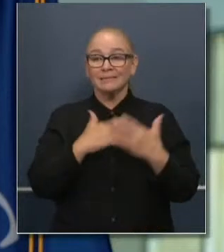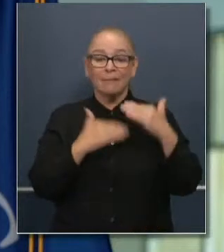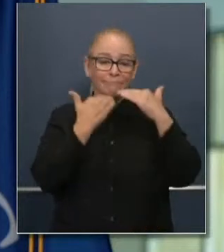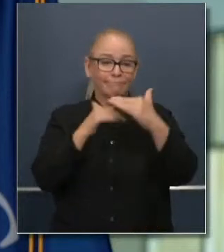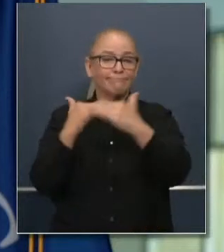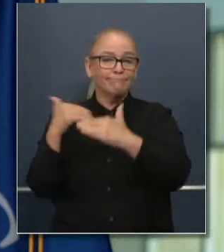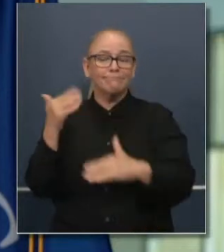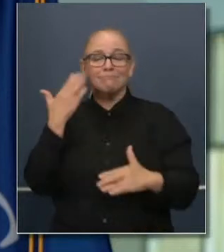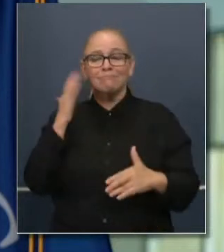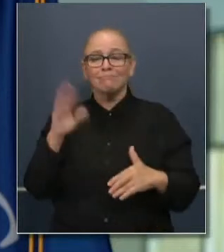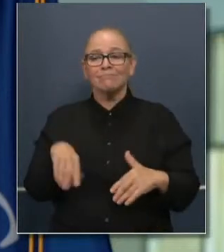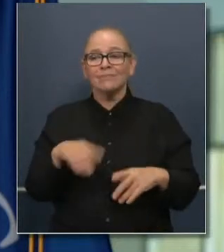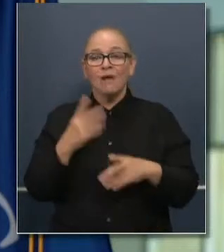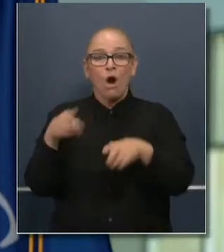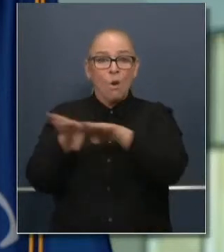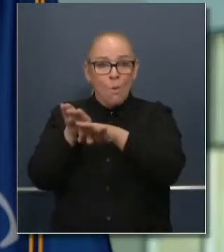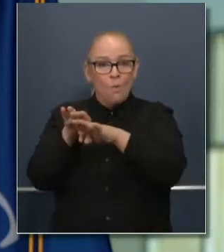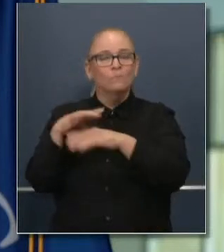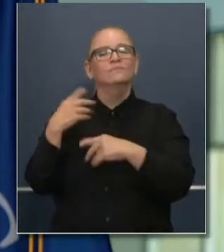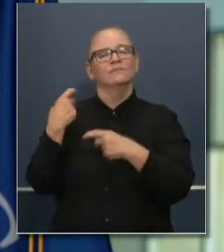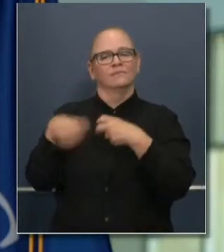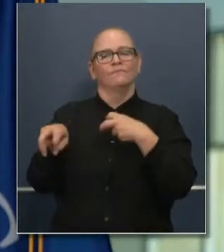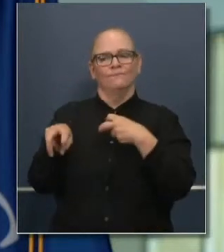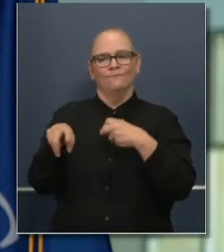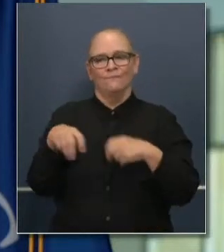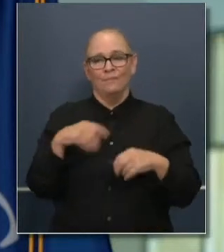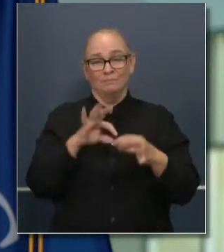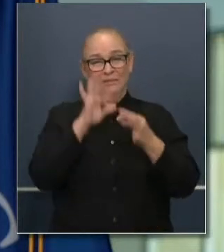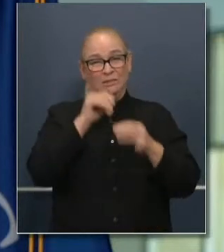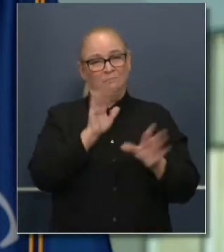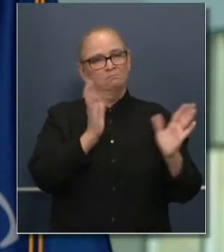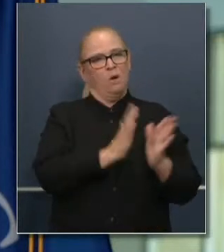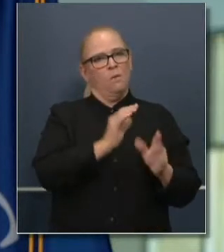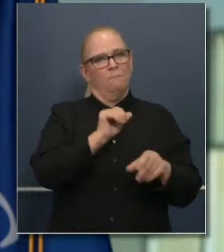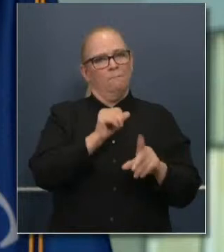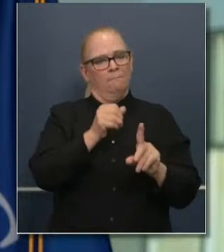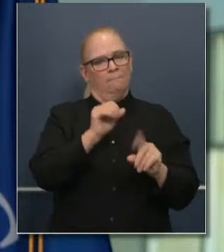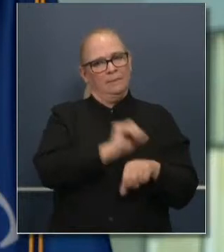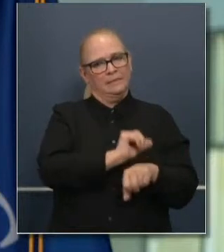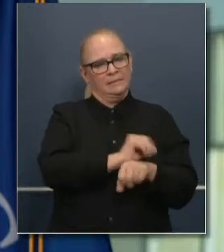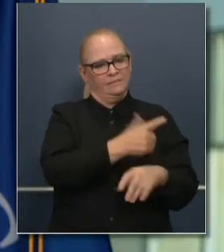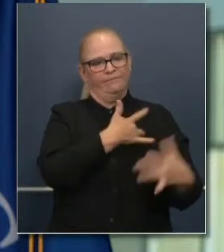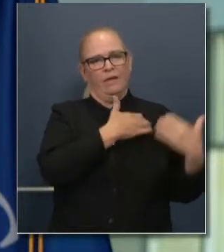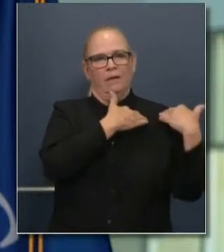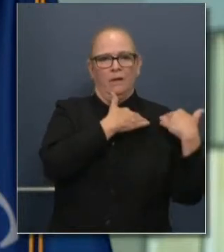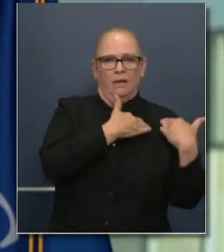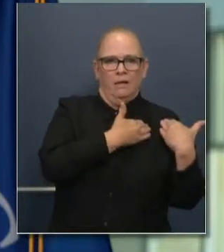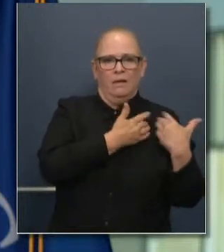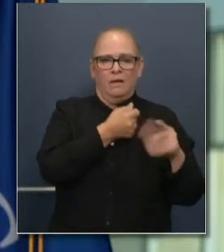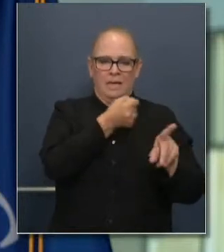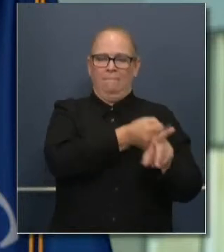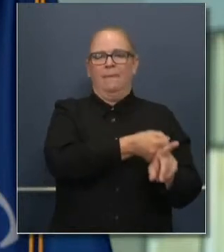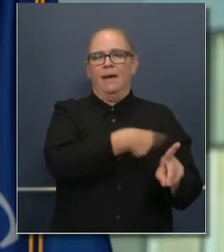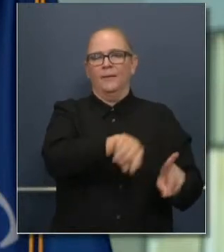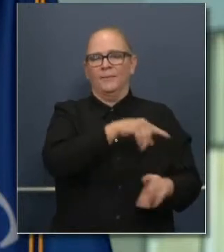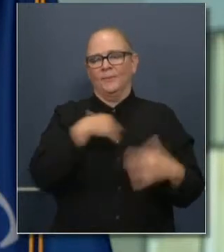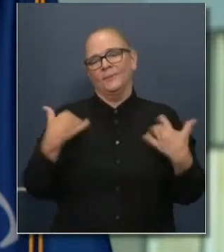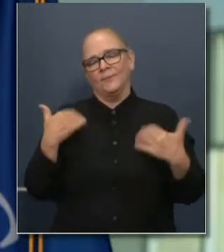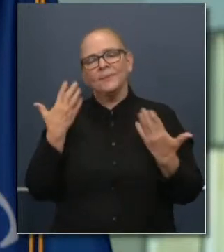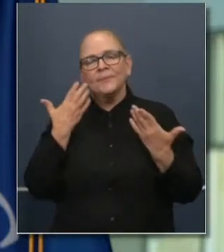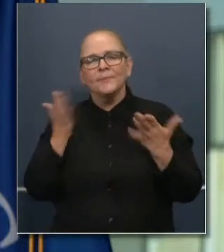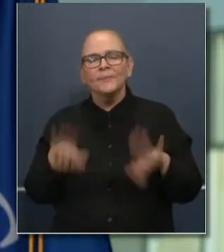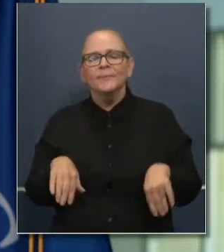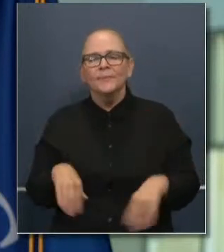small businesses in particular that have just bared a huge brunt of the impact. All of these